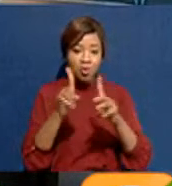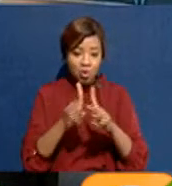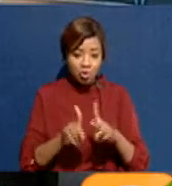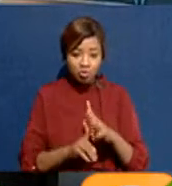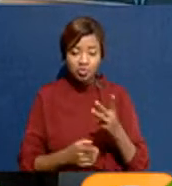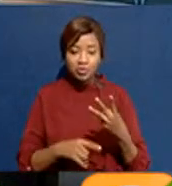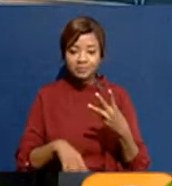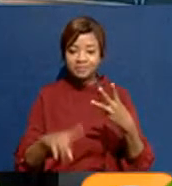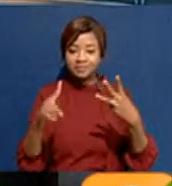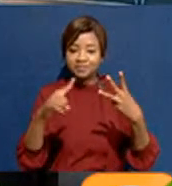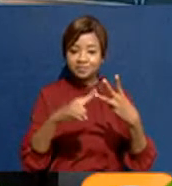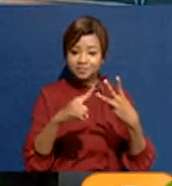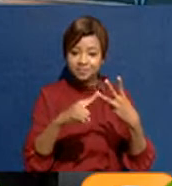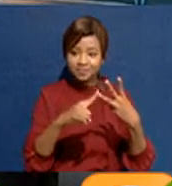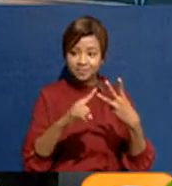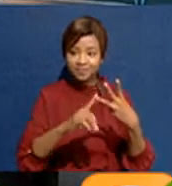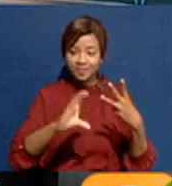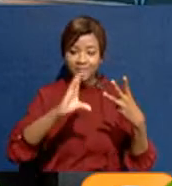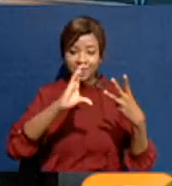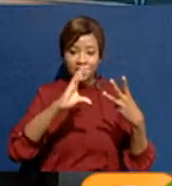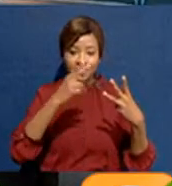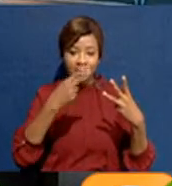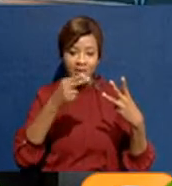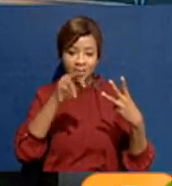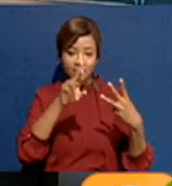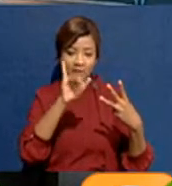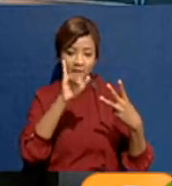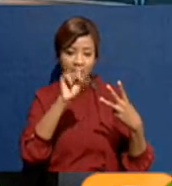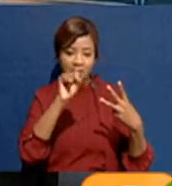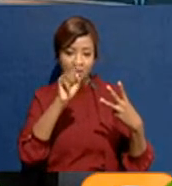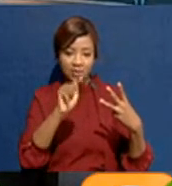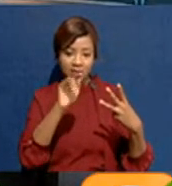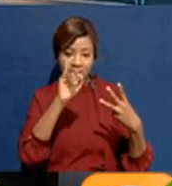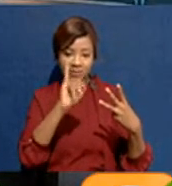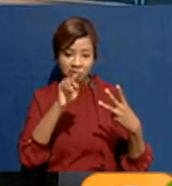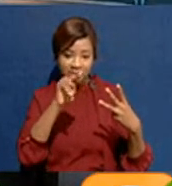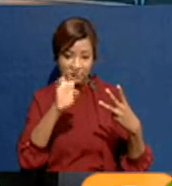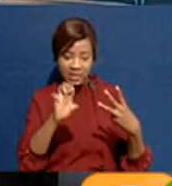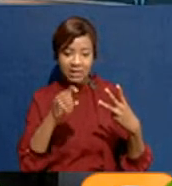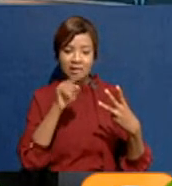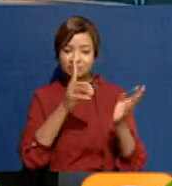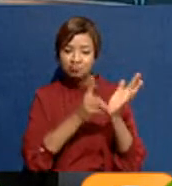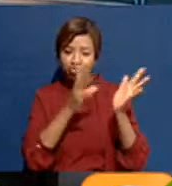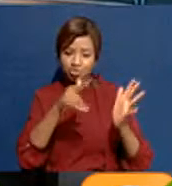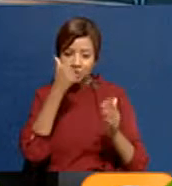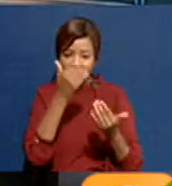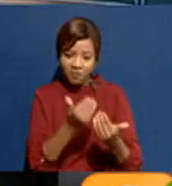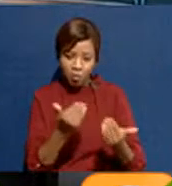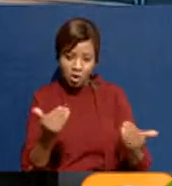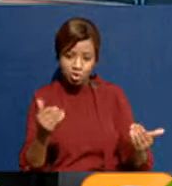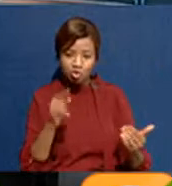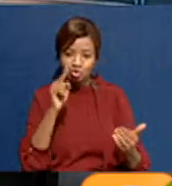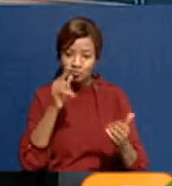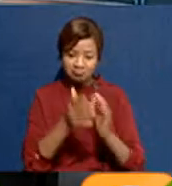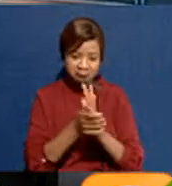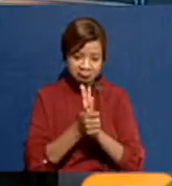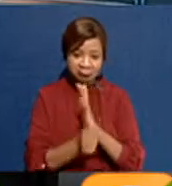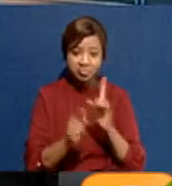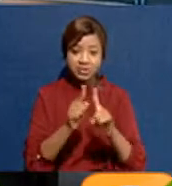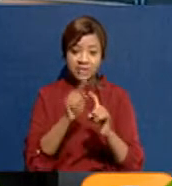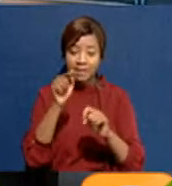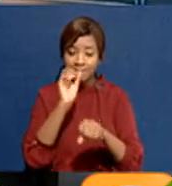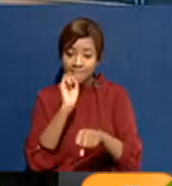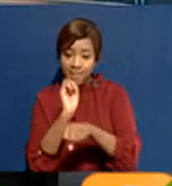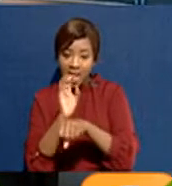my close right, Dr. Christine Shege from the Kenya Pediatric Research Consortium. She is also the senior technical advisor